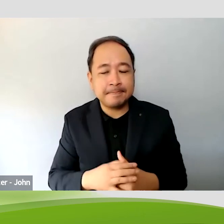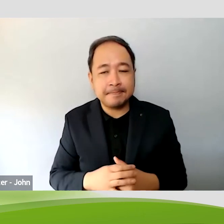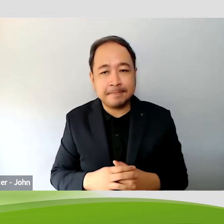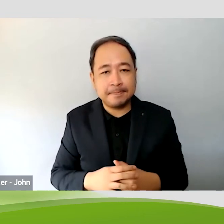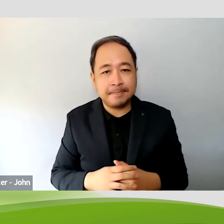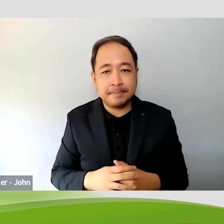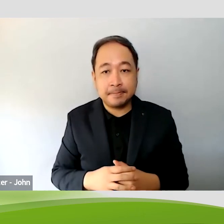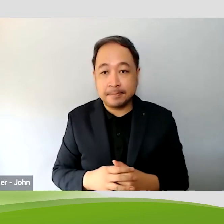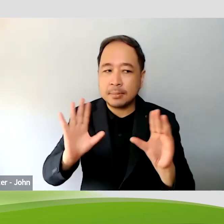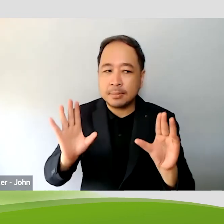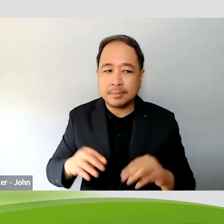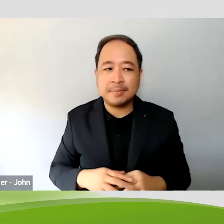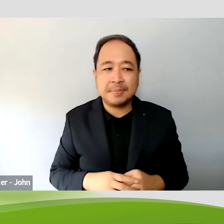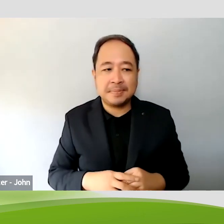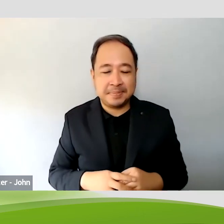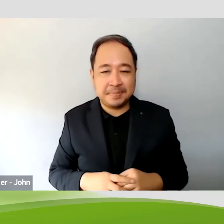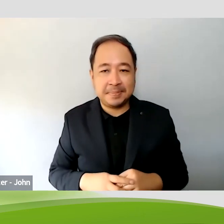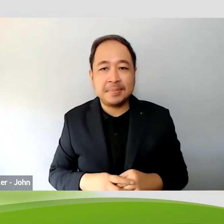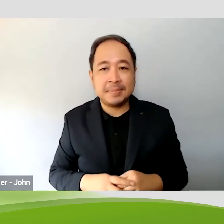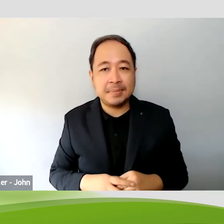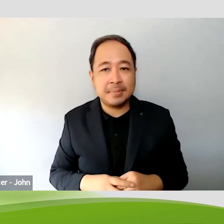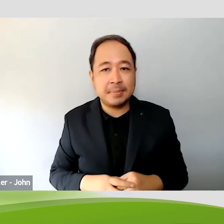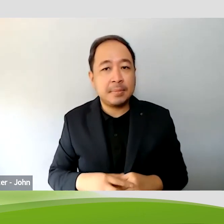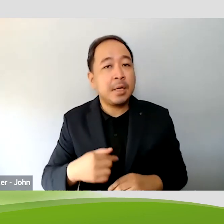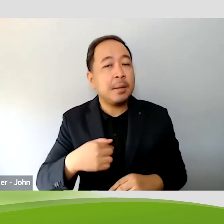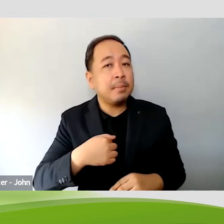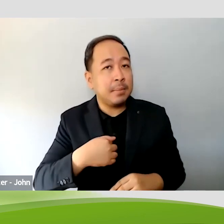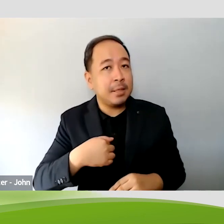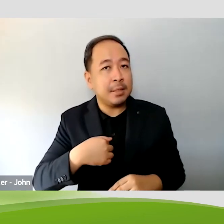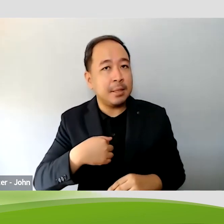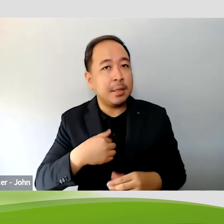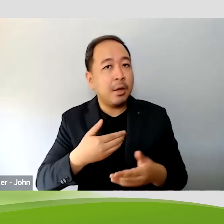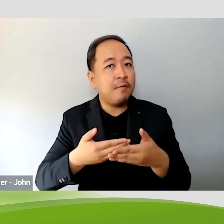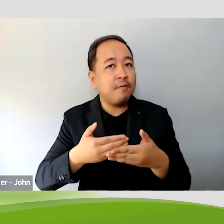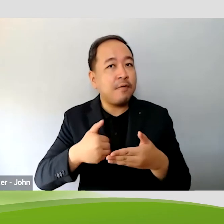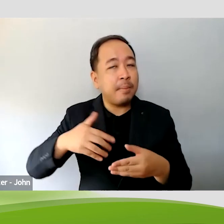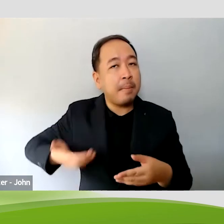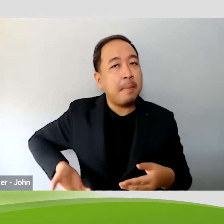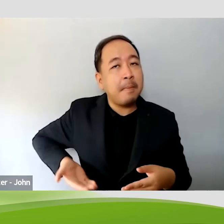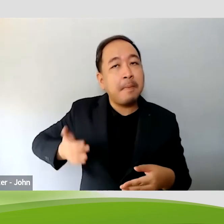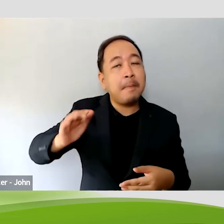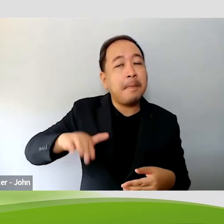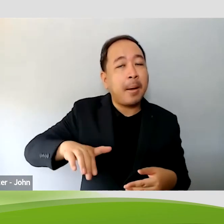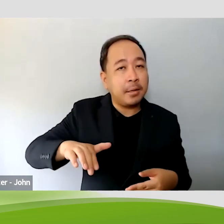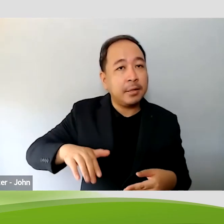floor is yours. I'm Quasi Baby from Bangladesh.